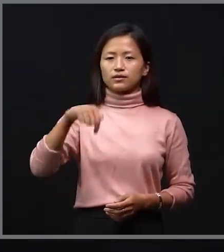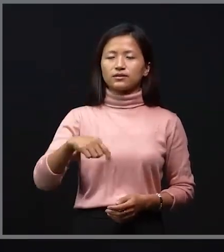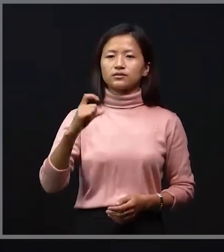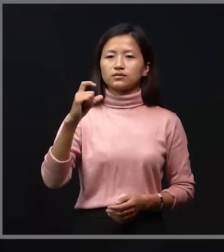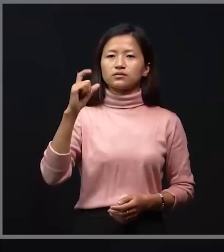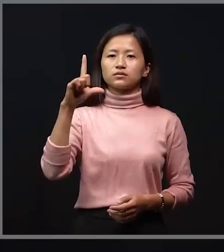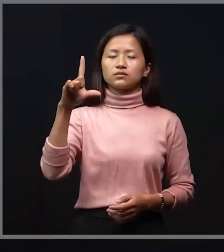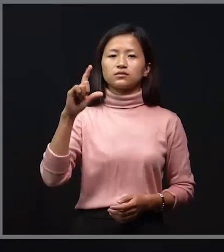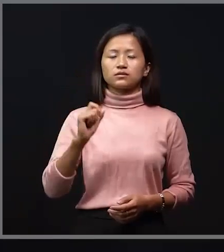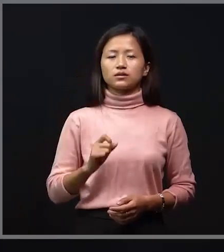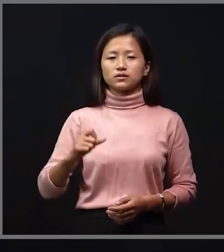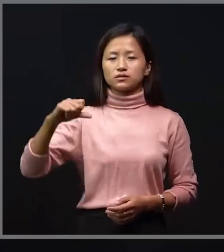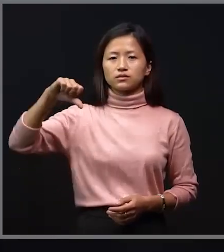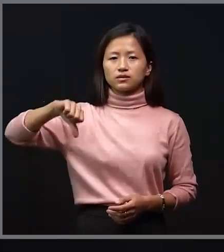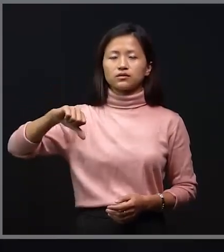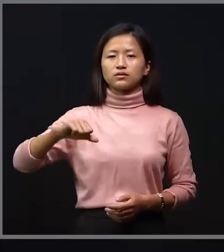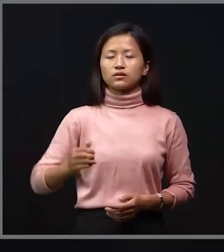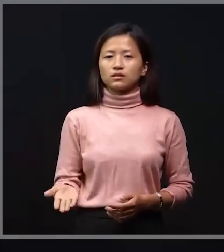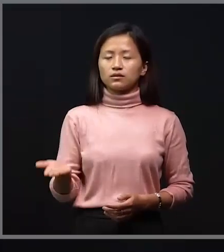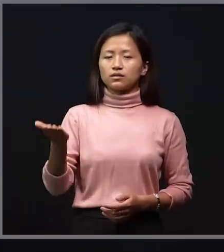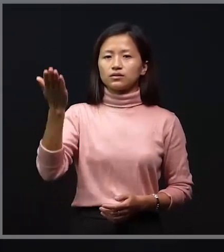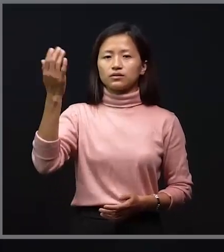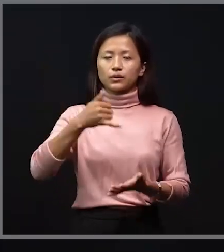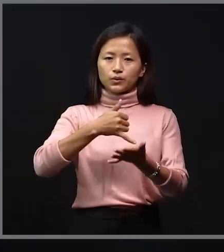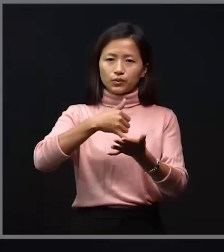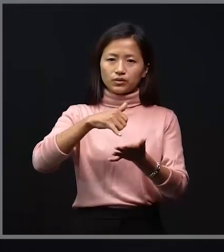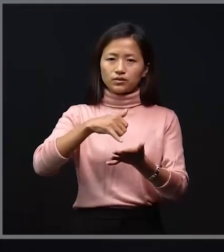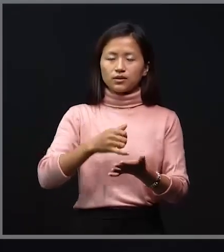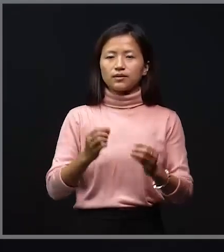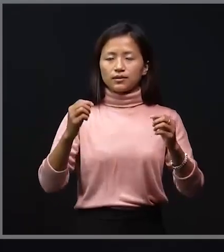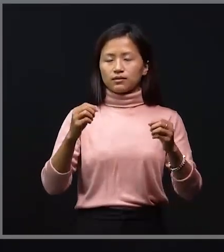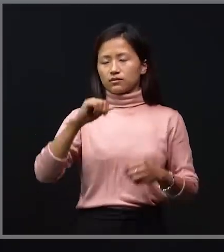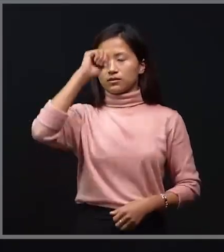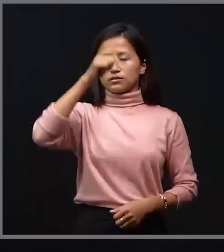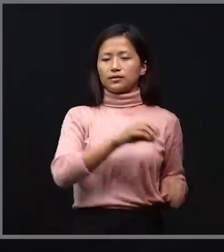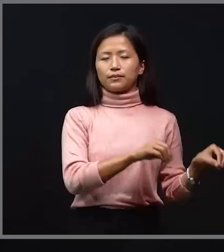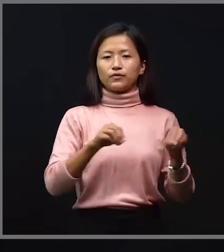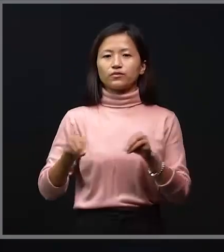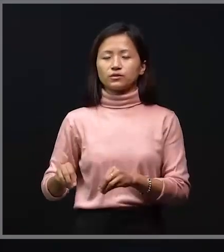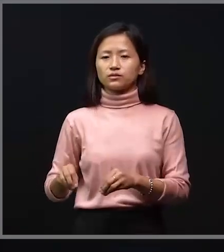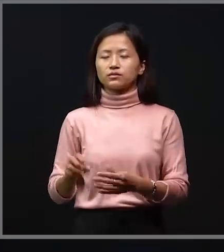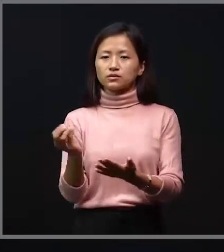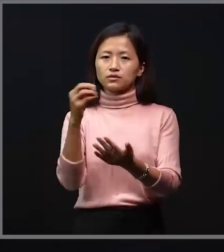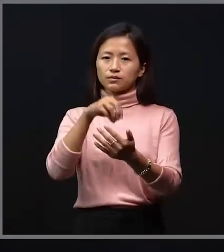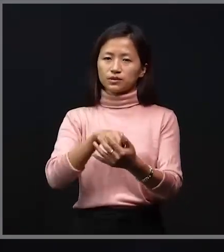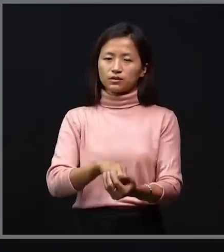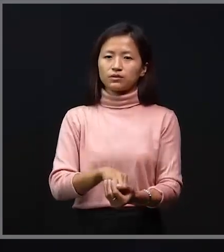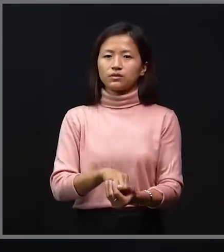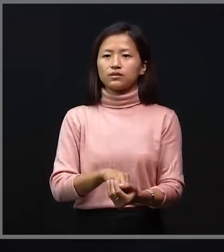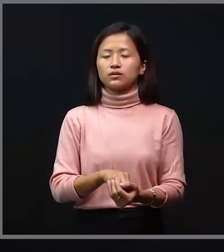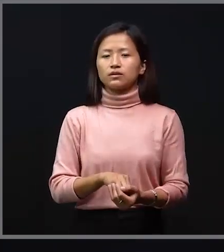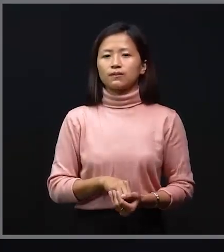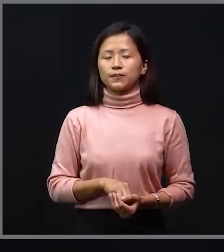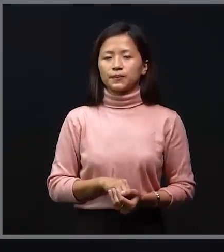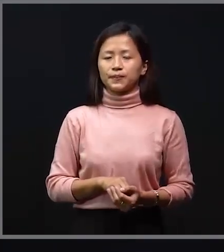is still it is up to the Quit India movement. Okay, but to sum it up, okay, well, I'll just give you